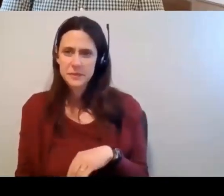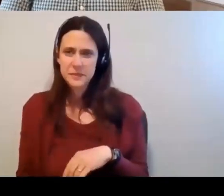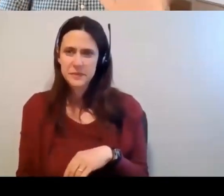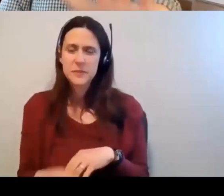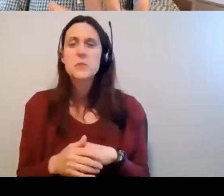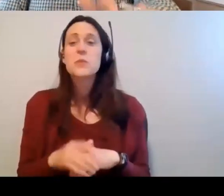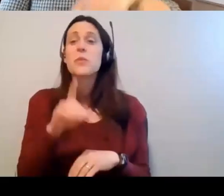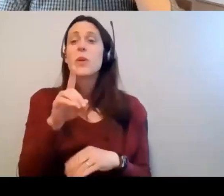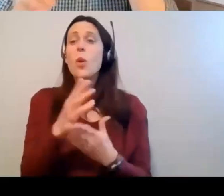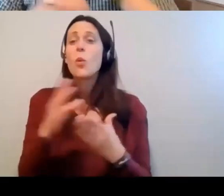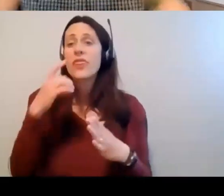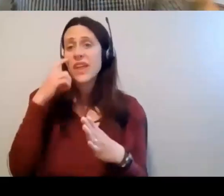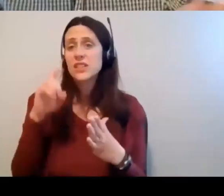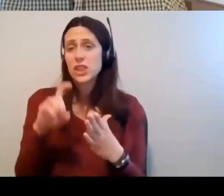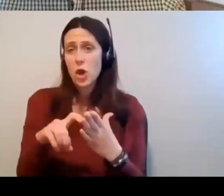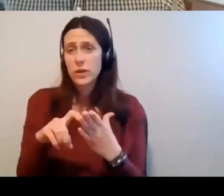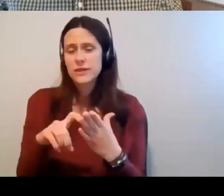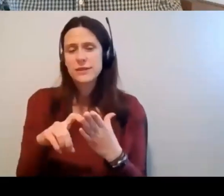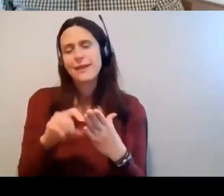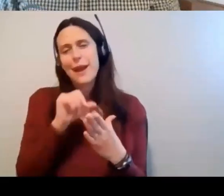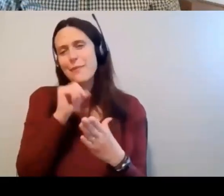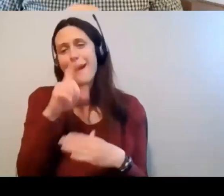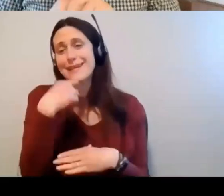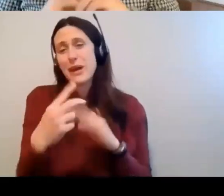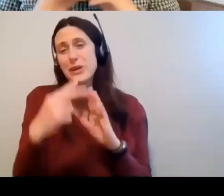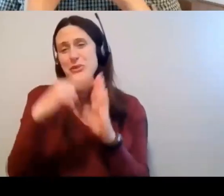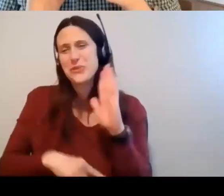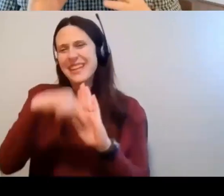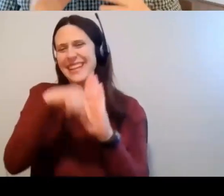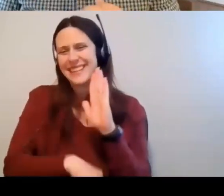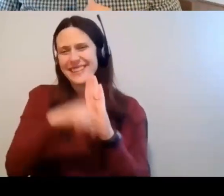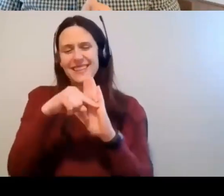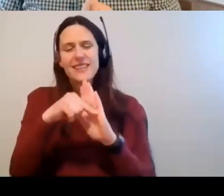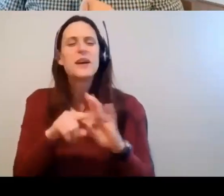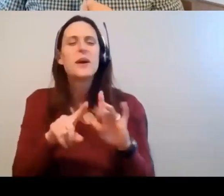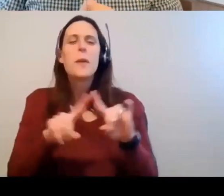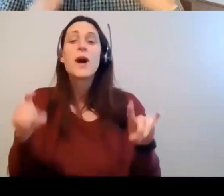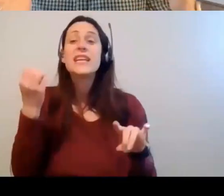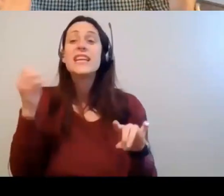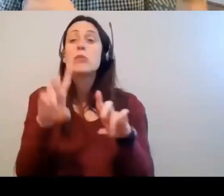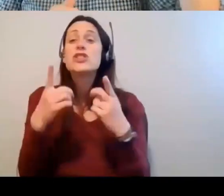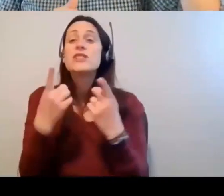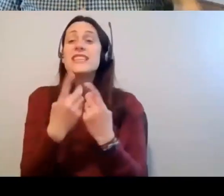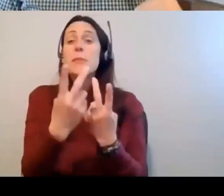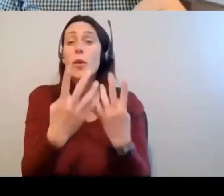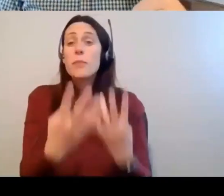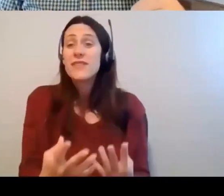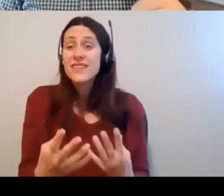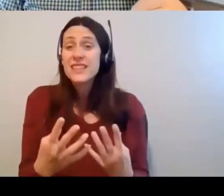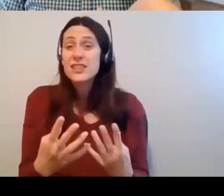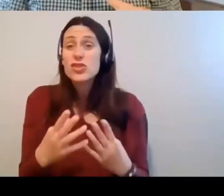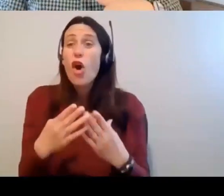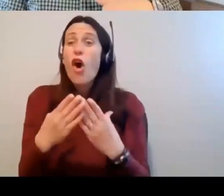One thing to note from this study, I'm not going to make you read it, but emergency department visits overall were